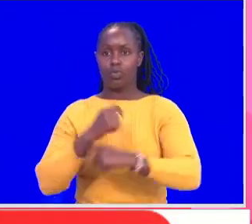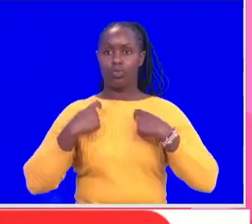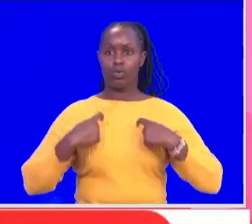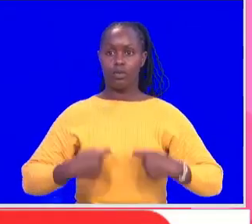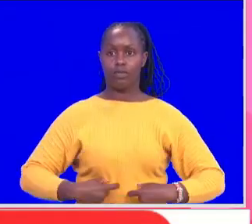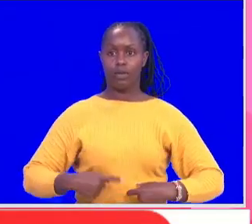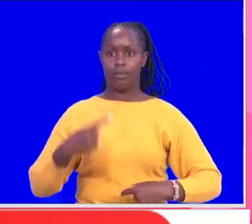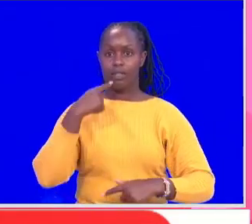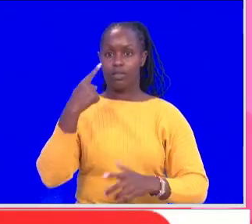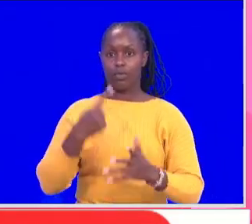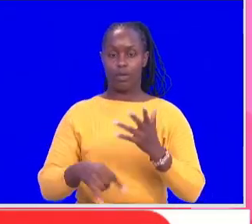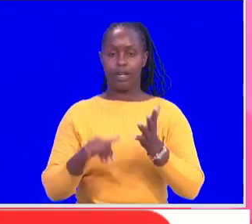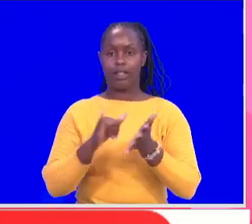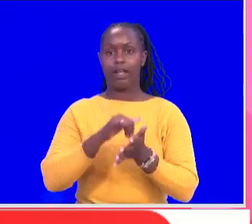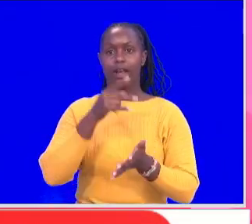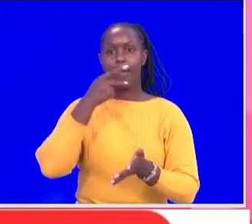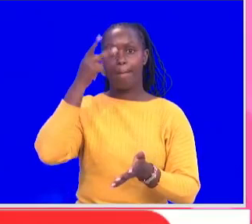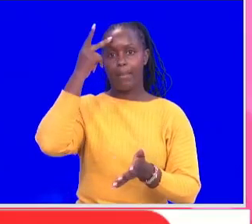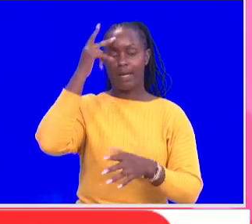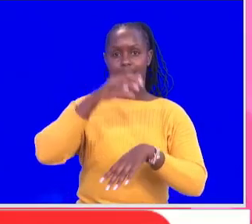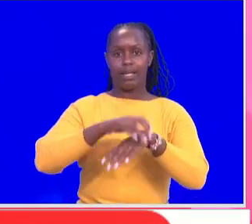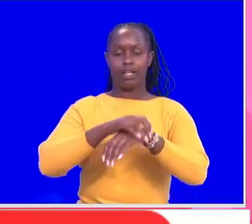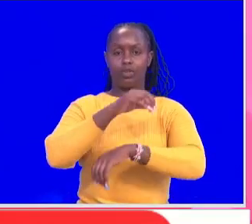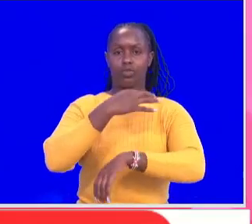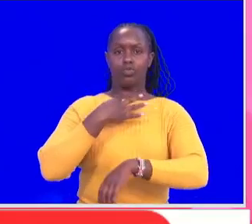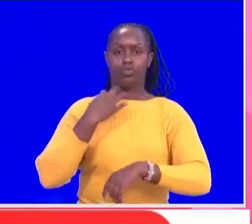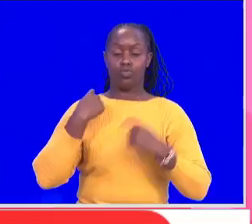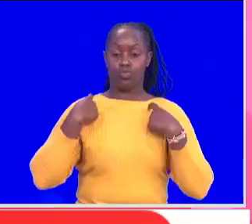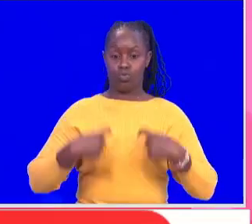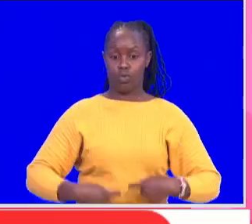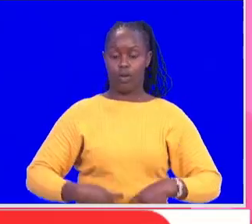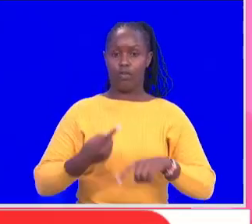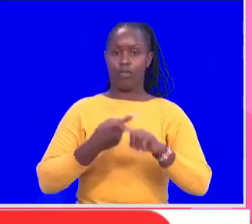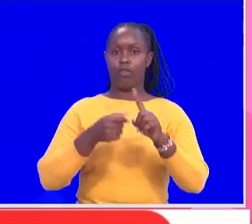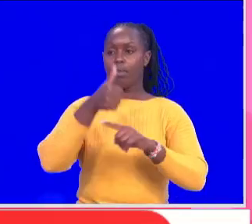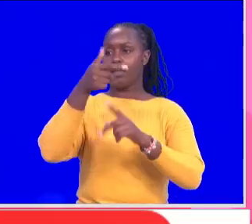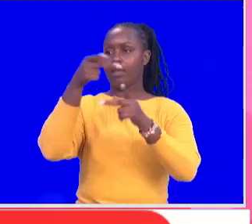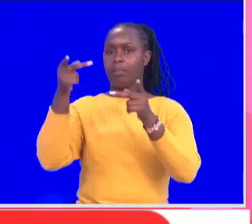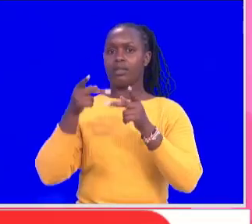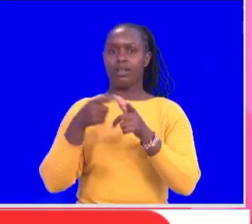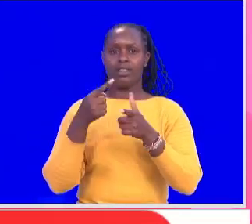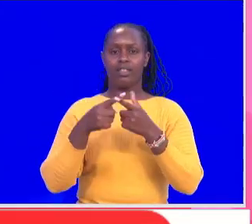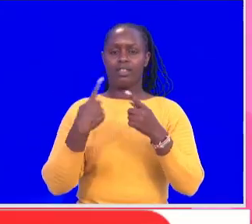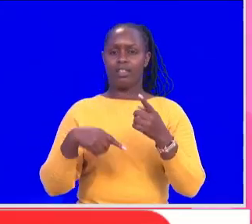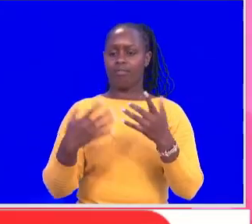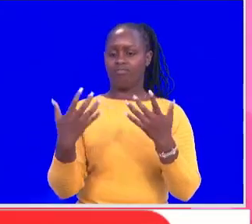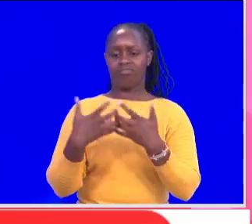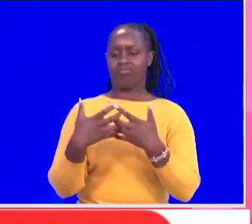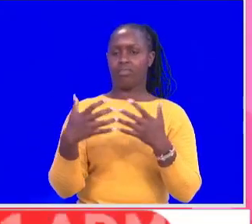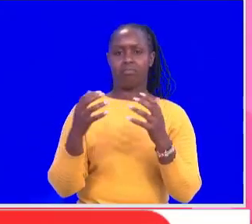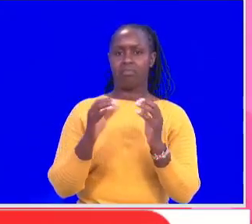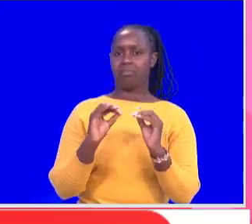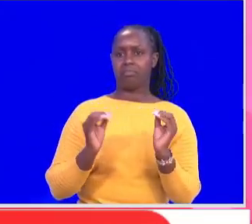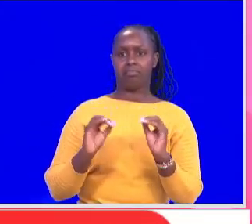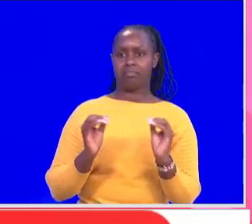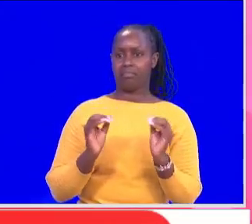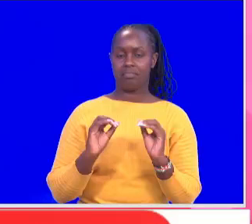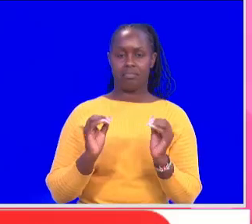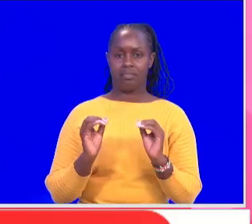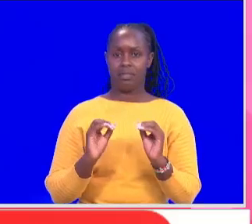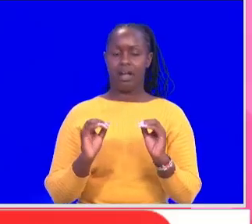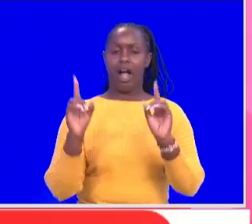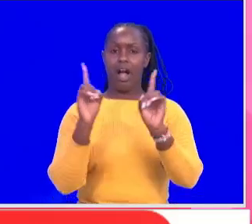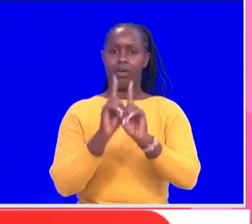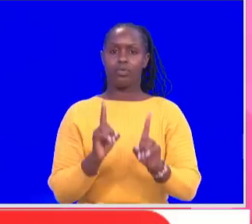current practice of obtaining uniforms from sources outside of school is cumbersome and results in the purchase of uniforms with varying colours